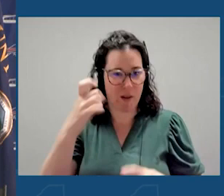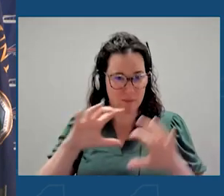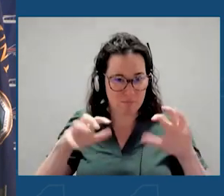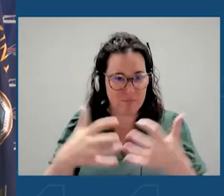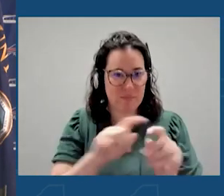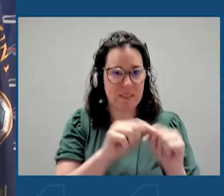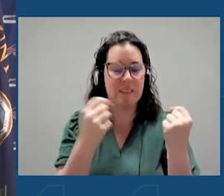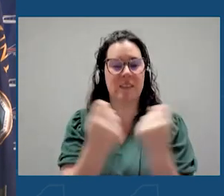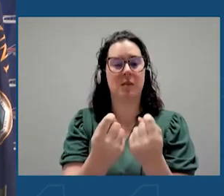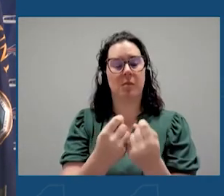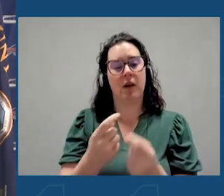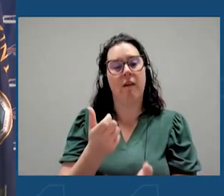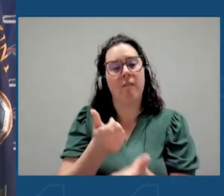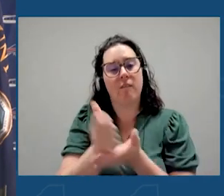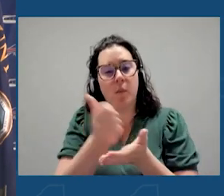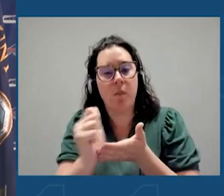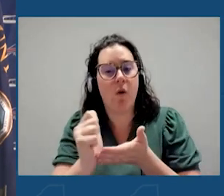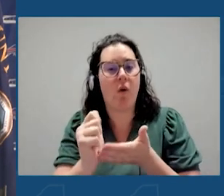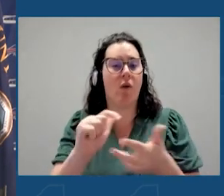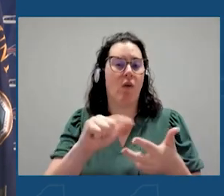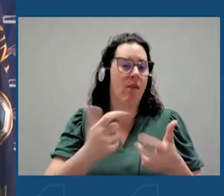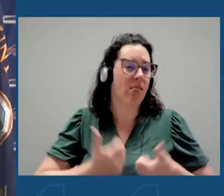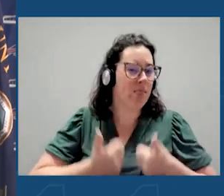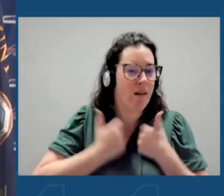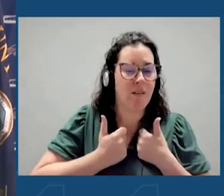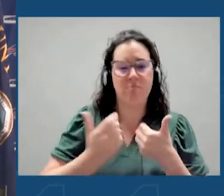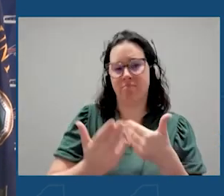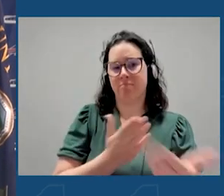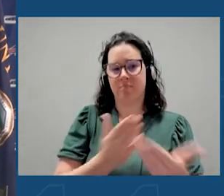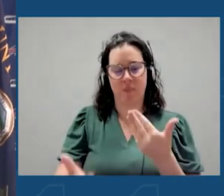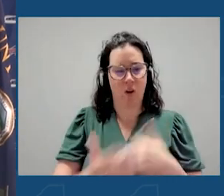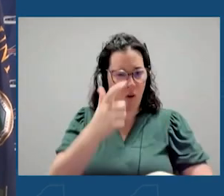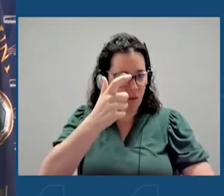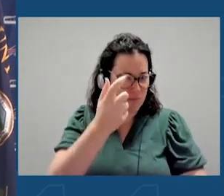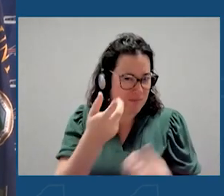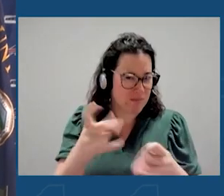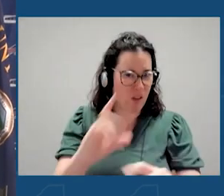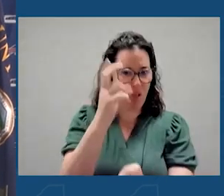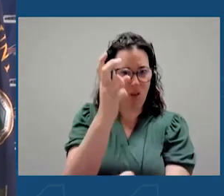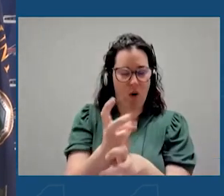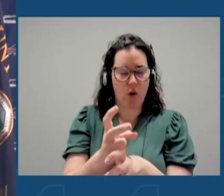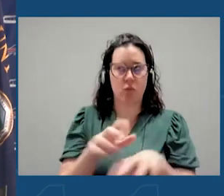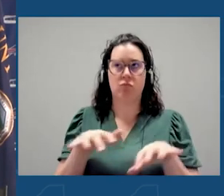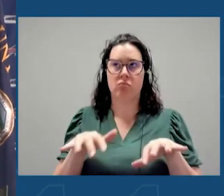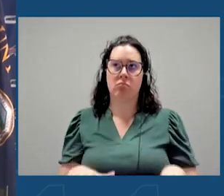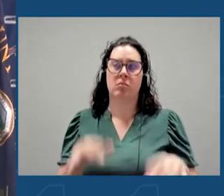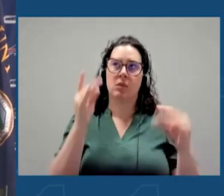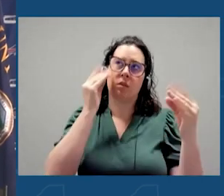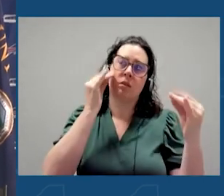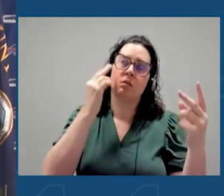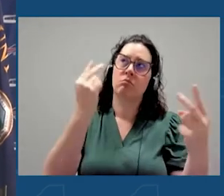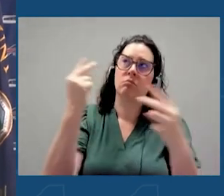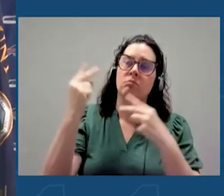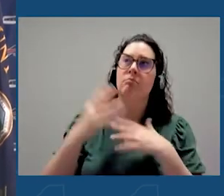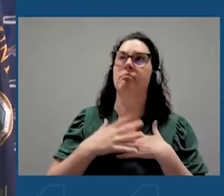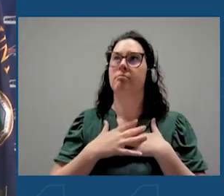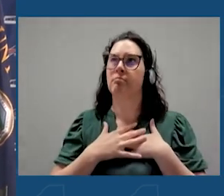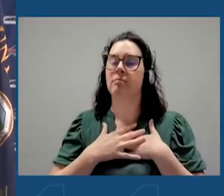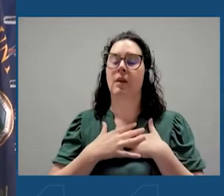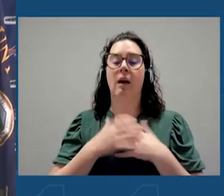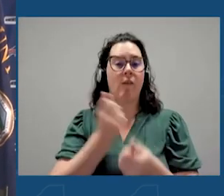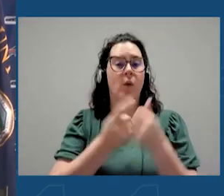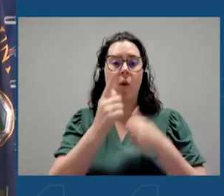football and in life, it's hard to take the time to sit back and reflect. I want all of you who had a hand in this